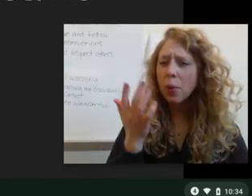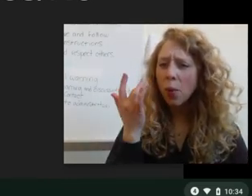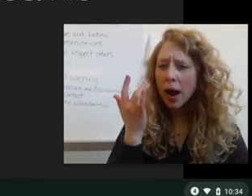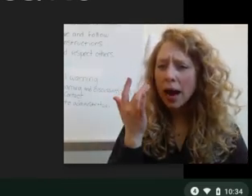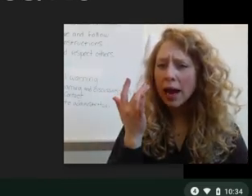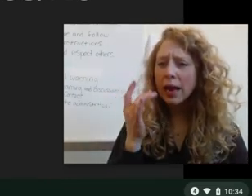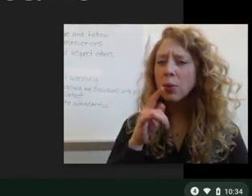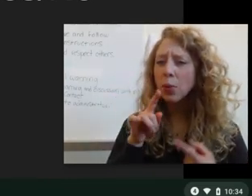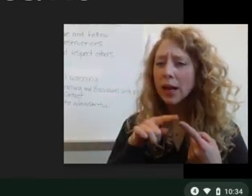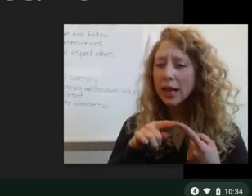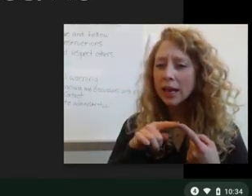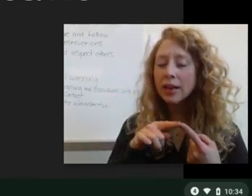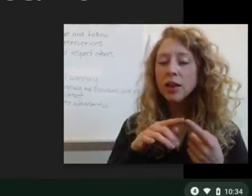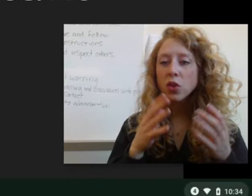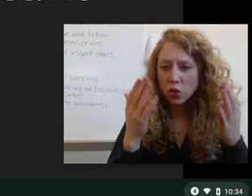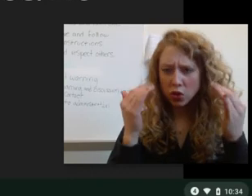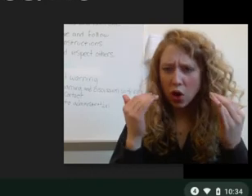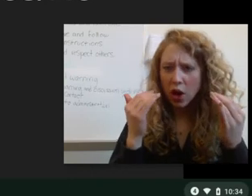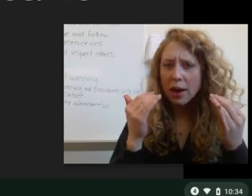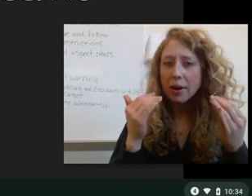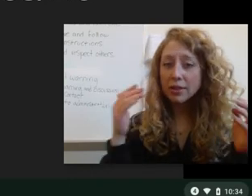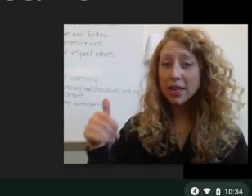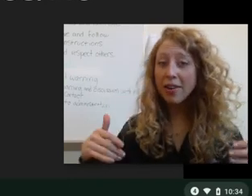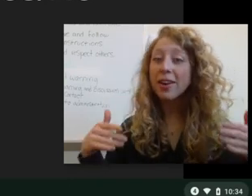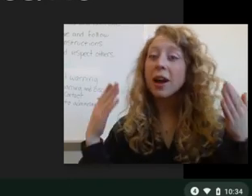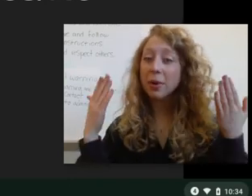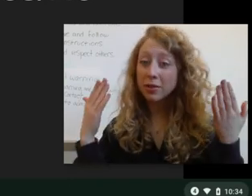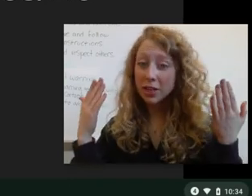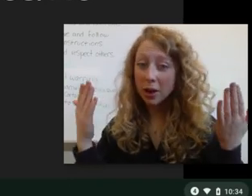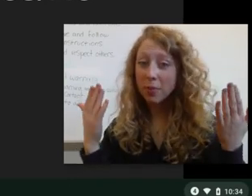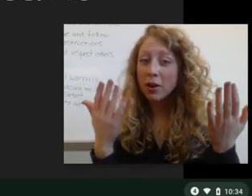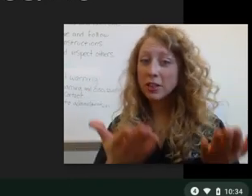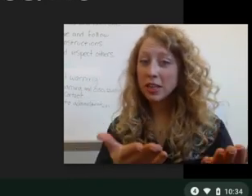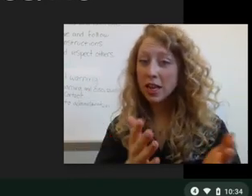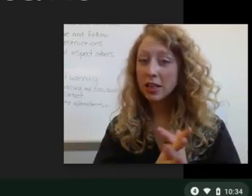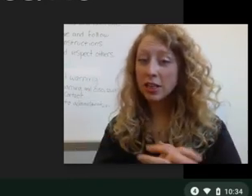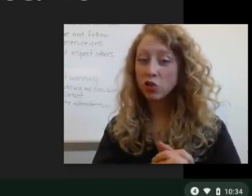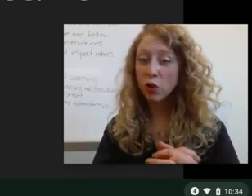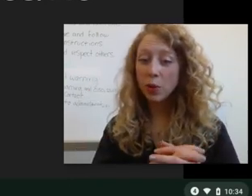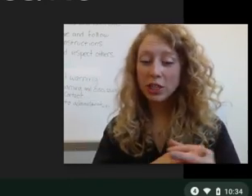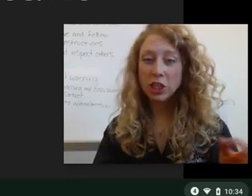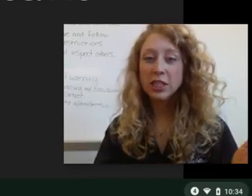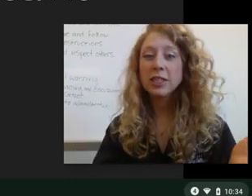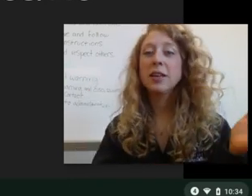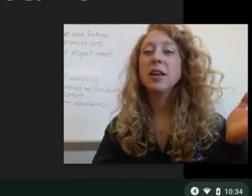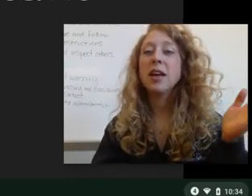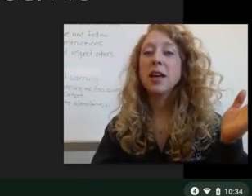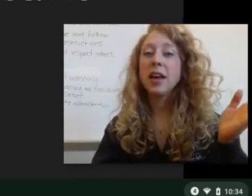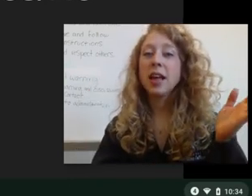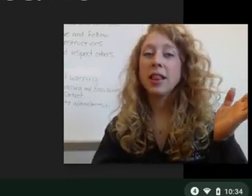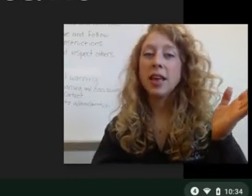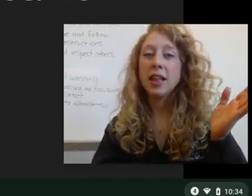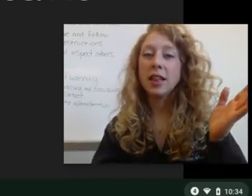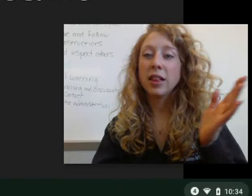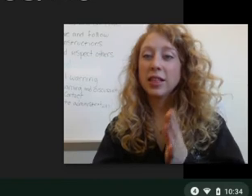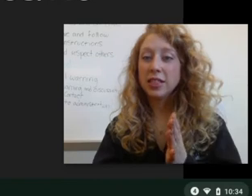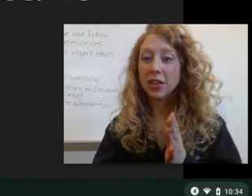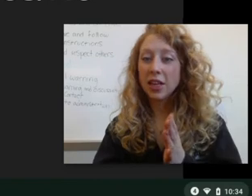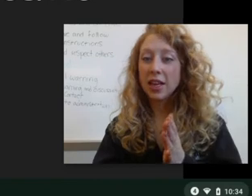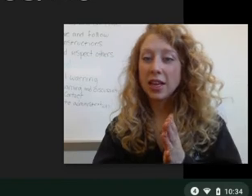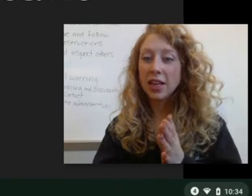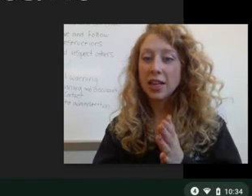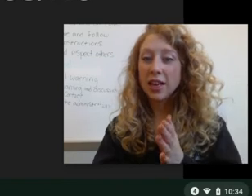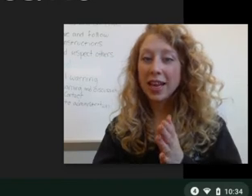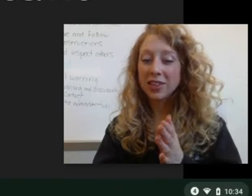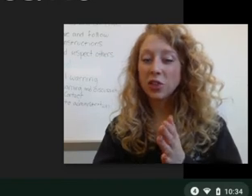where, why, when, those are all eyebrows down, eyebrows up on yes or no questions. And then let's look